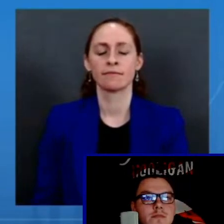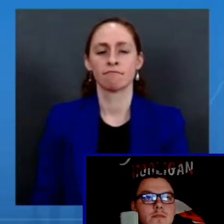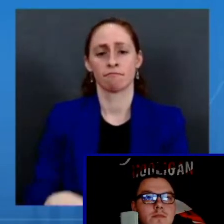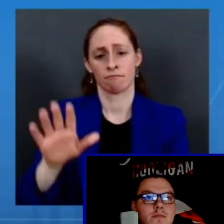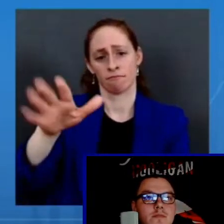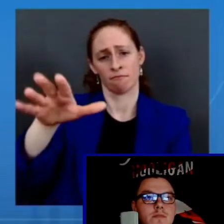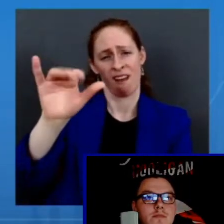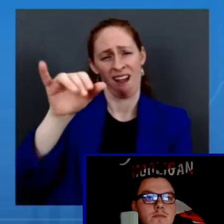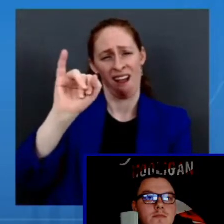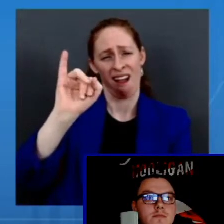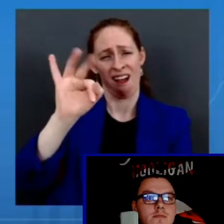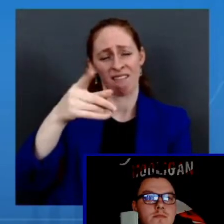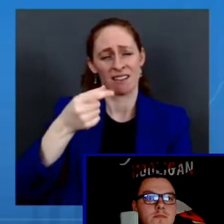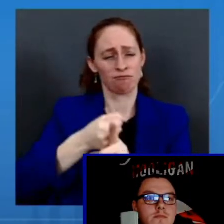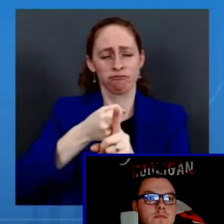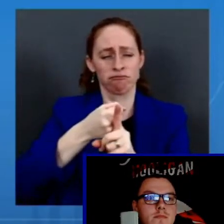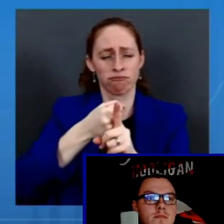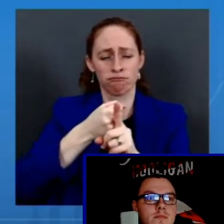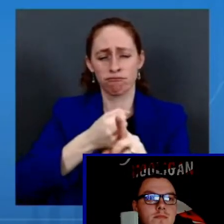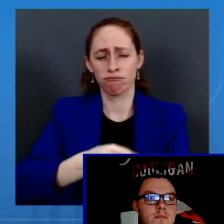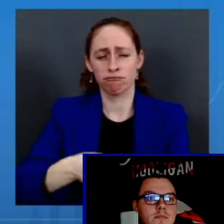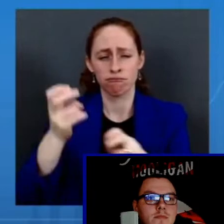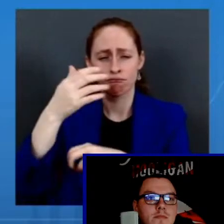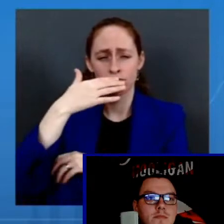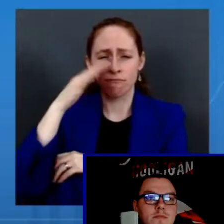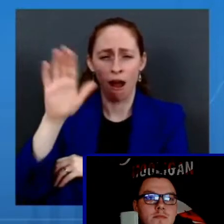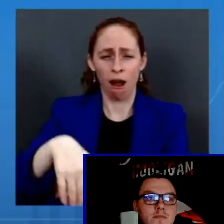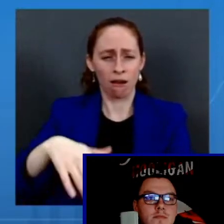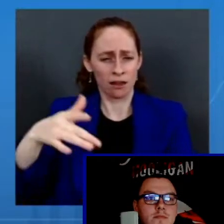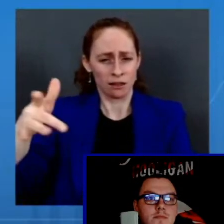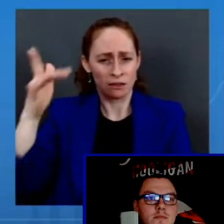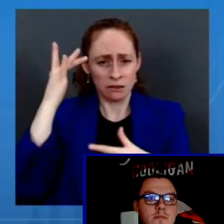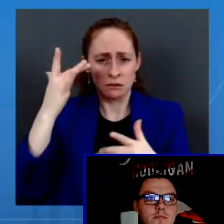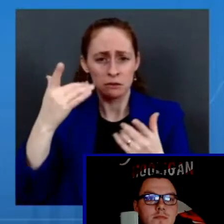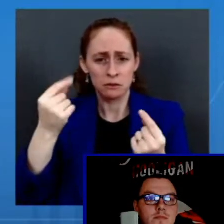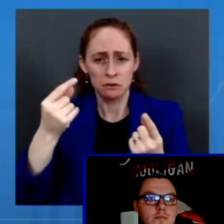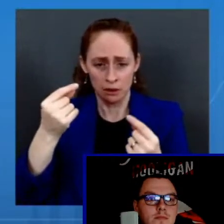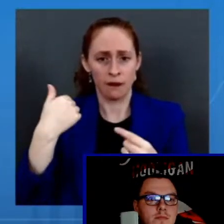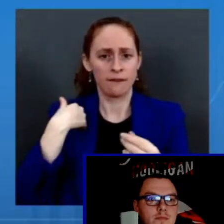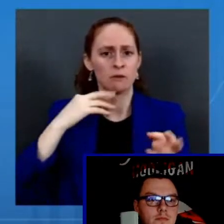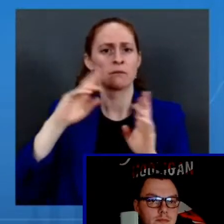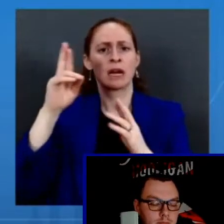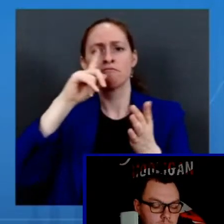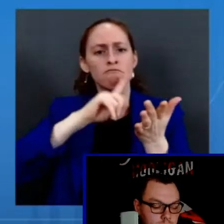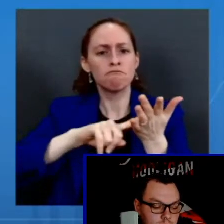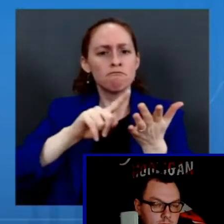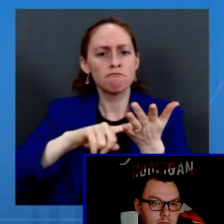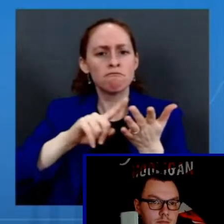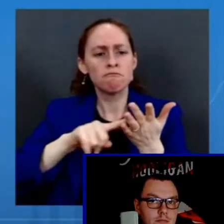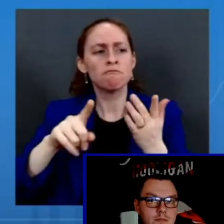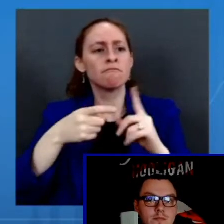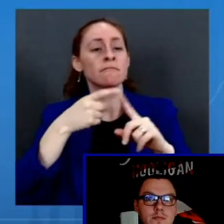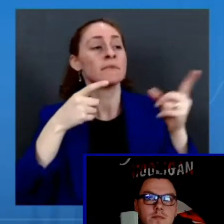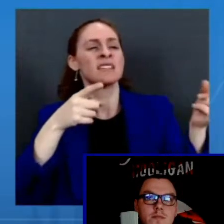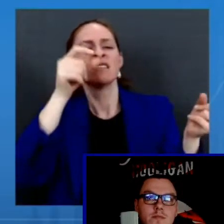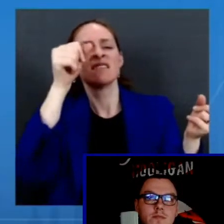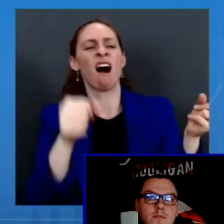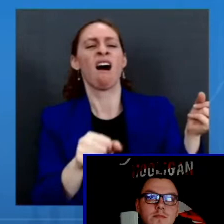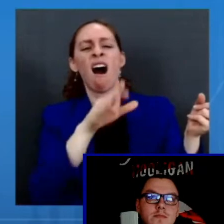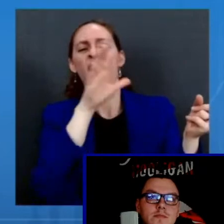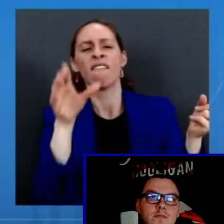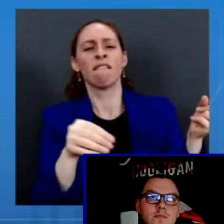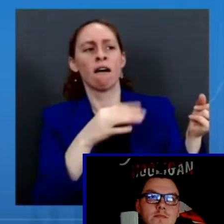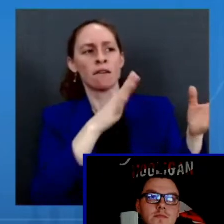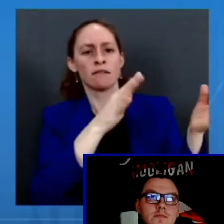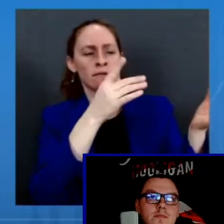been showing now in conversations we've had and now in this recent publication that in fact it appears that in the context of